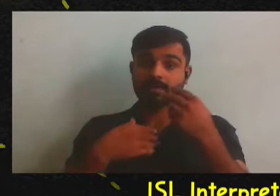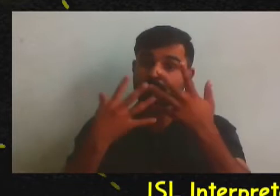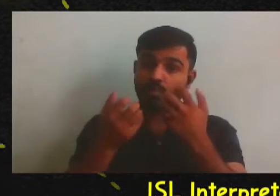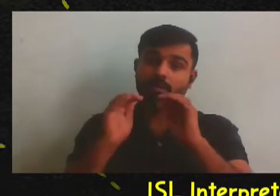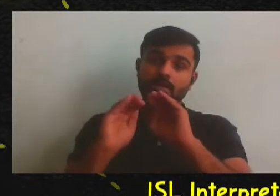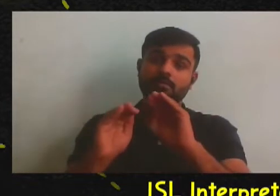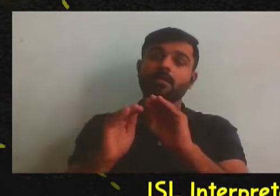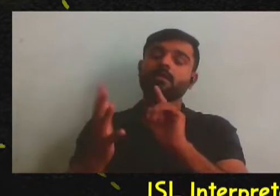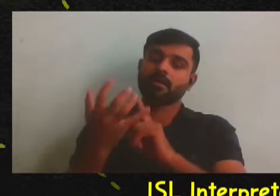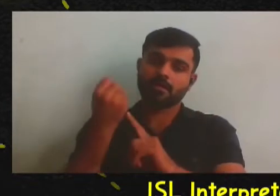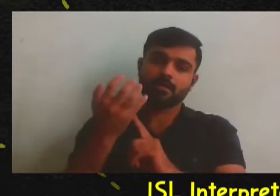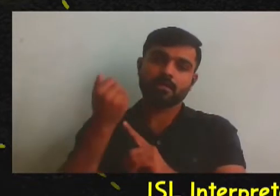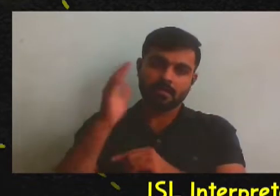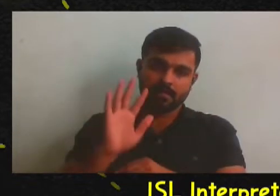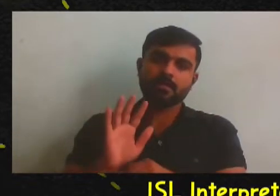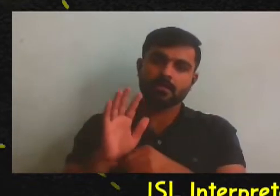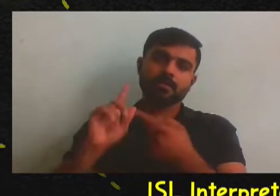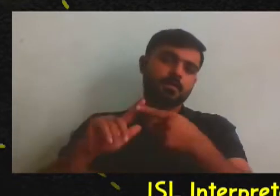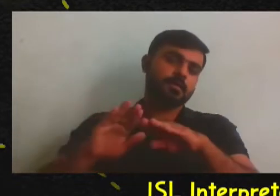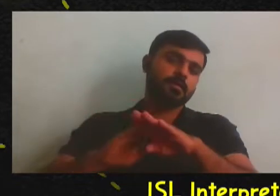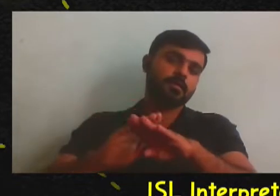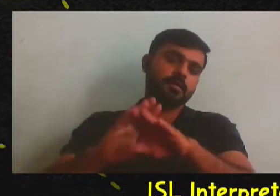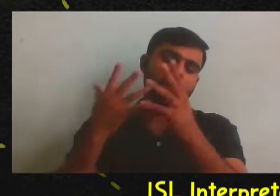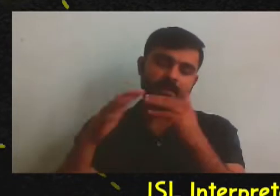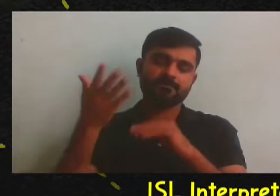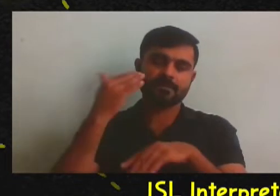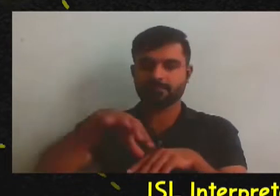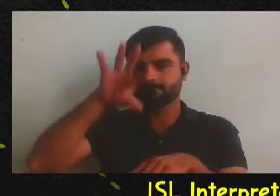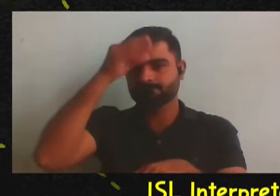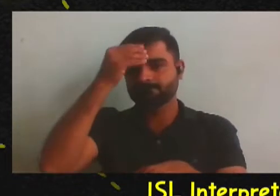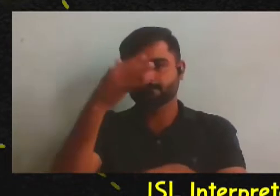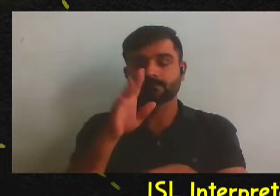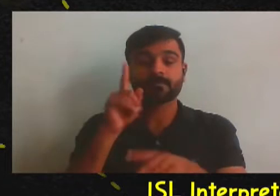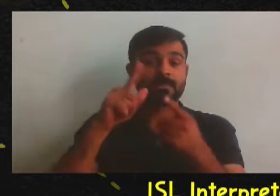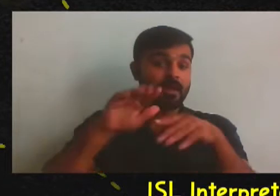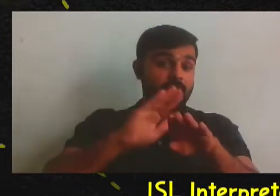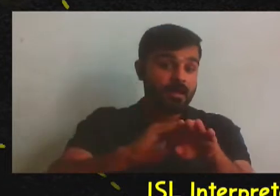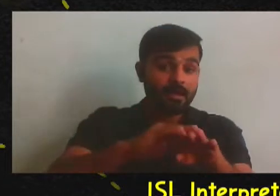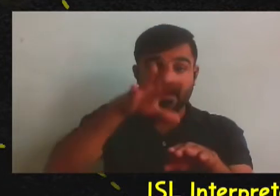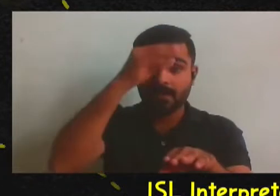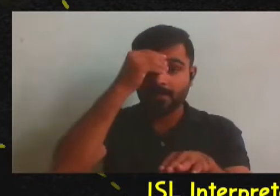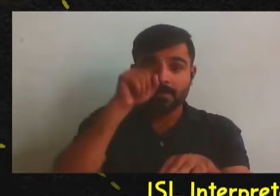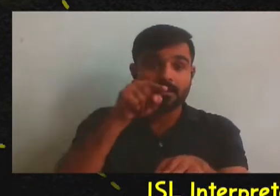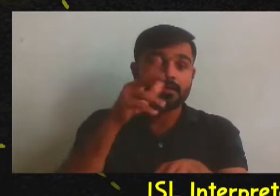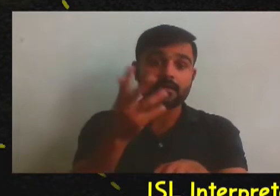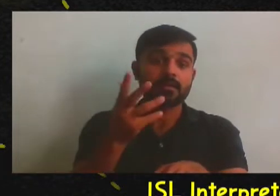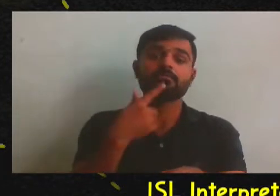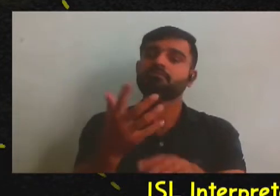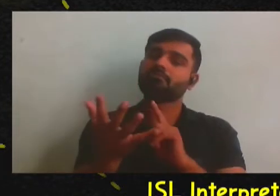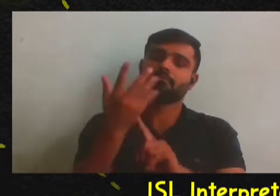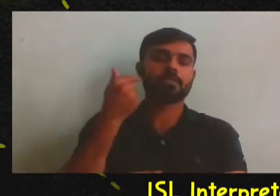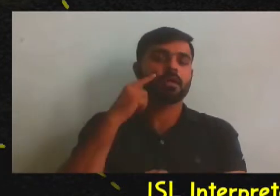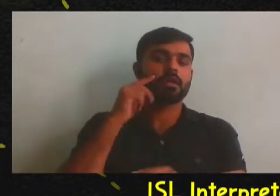got that experience that we have learned. And that experience is not something you can get if